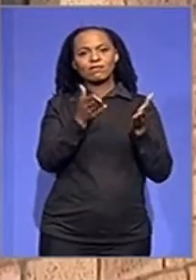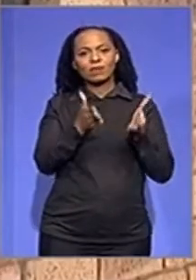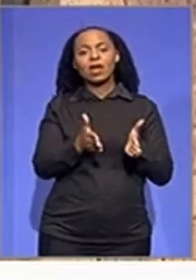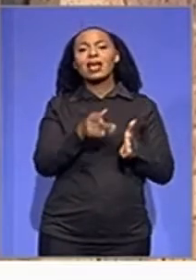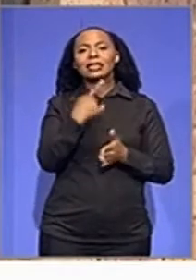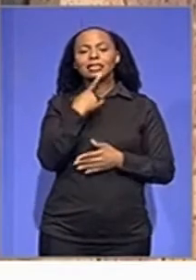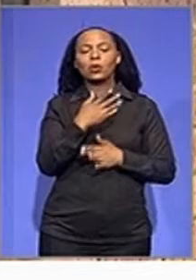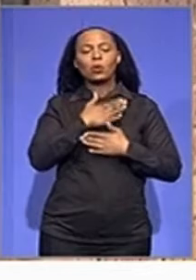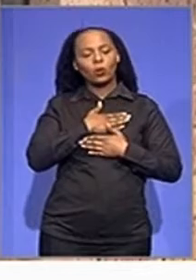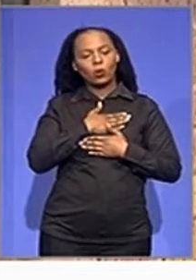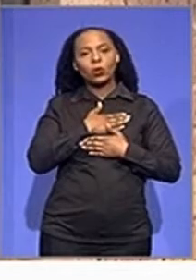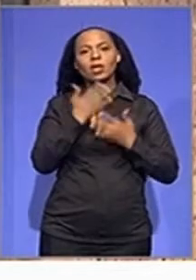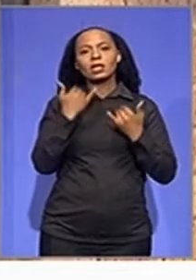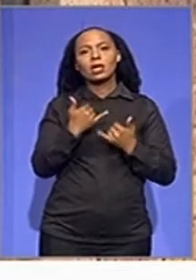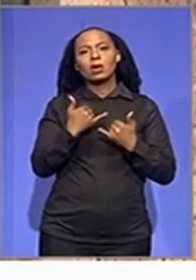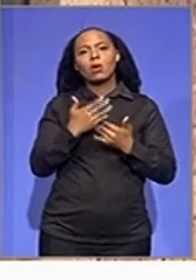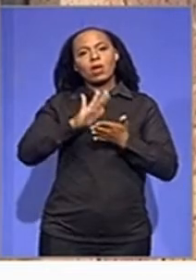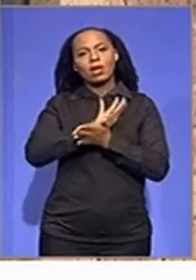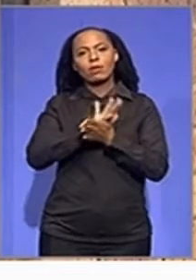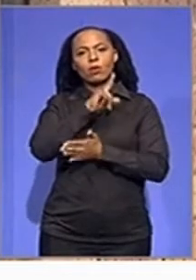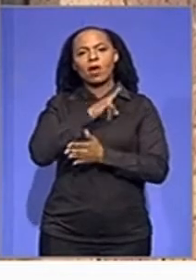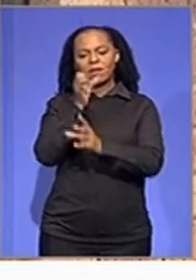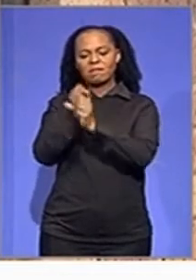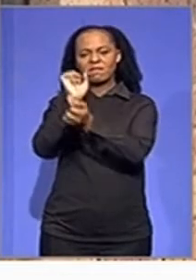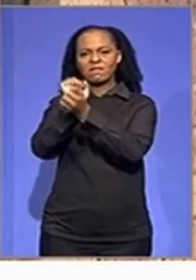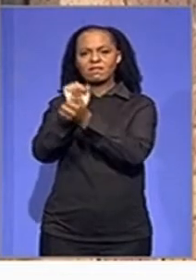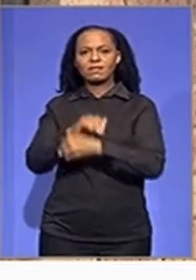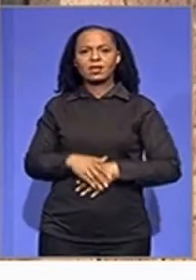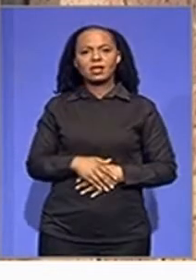hang. The whole world family nya folotse